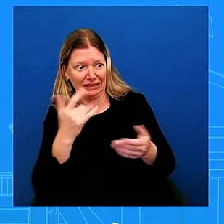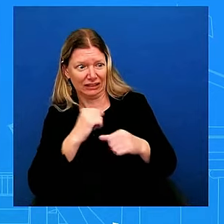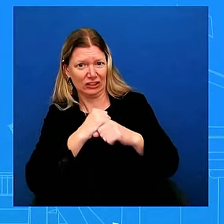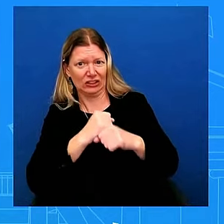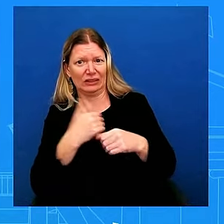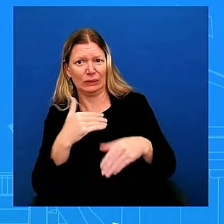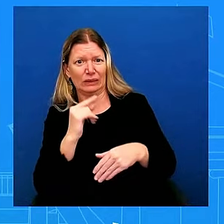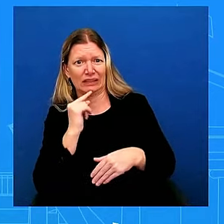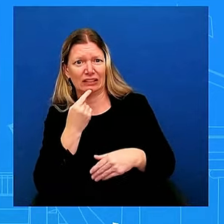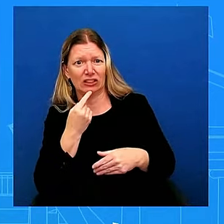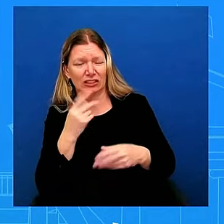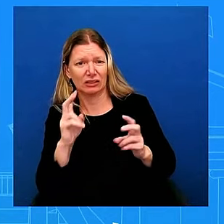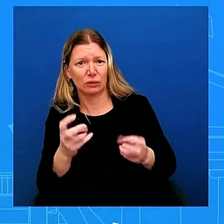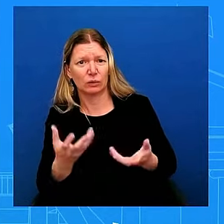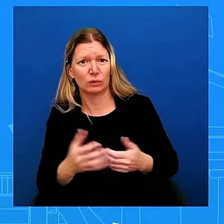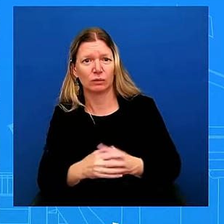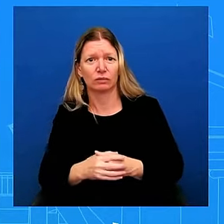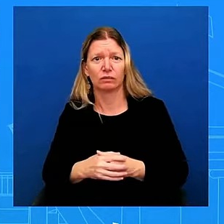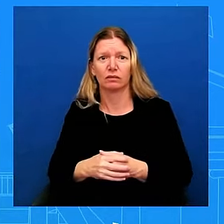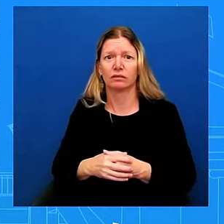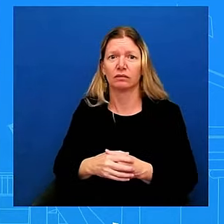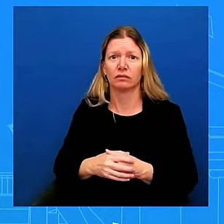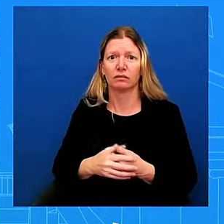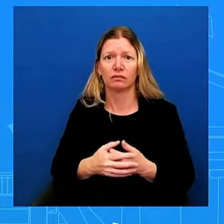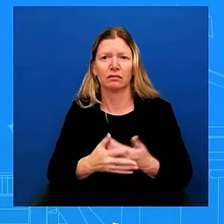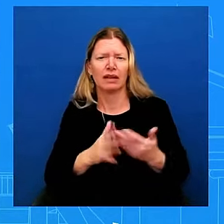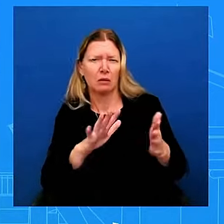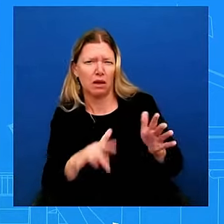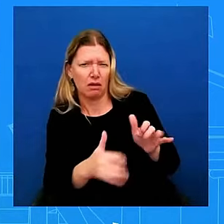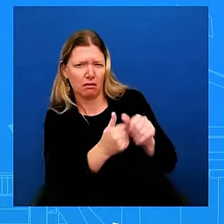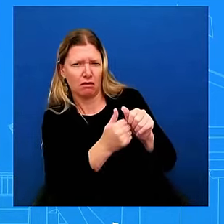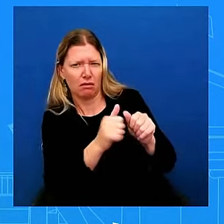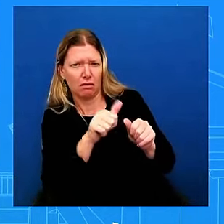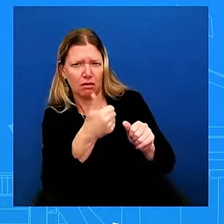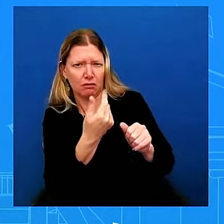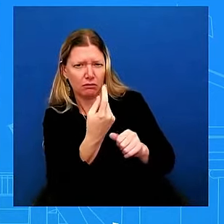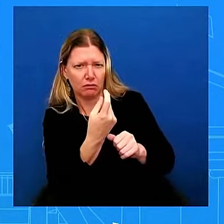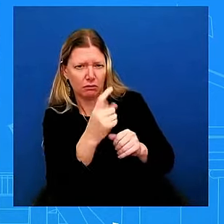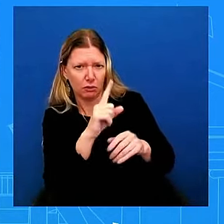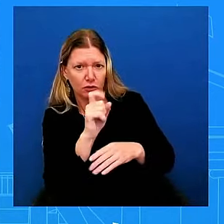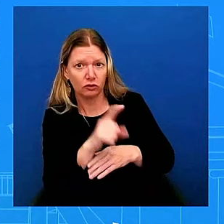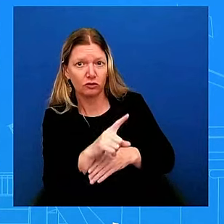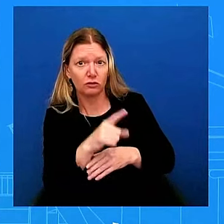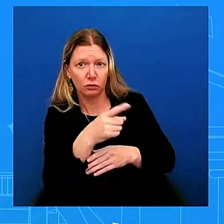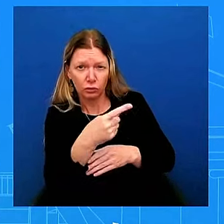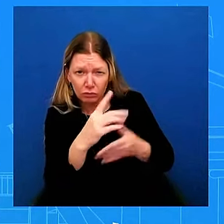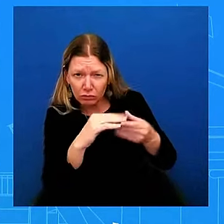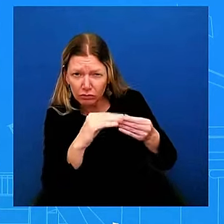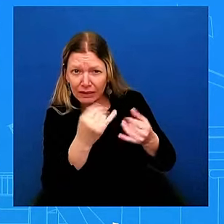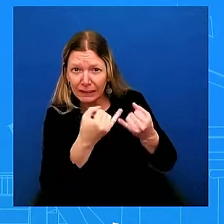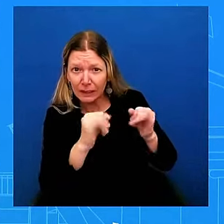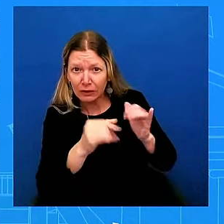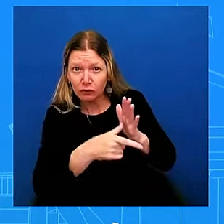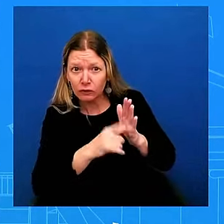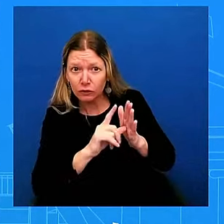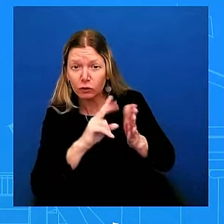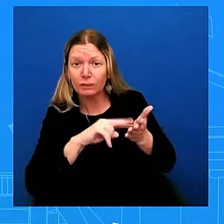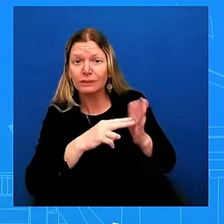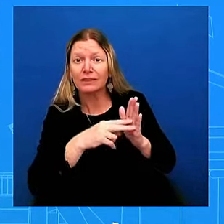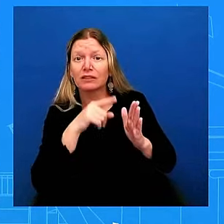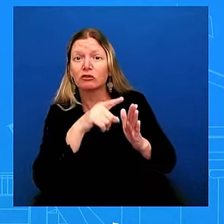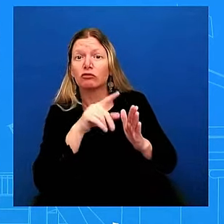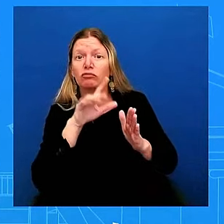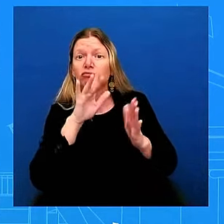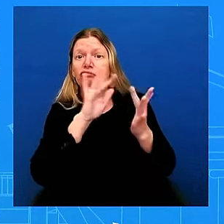To follow up on that question, you say an independent review, you're reaching out to people who will lead that. Are you talking about people outside of government? Are you committed to somebody who does not work for